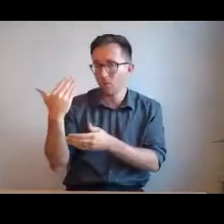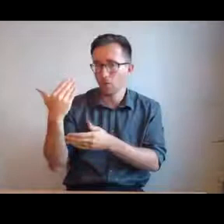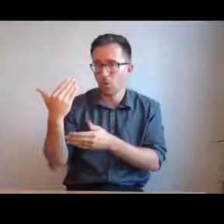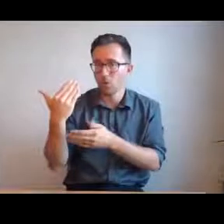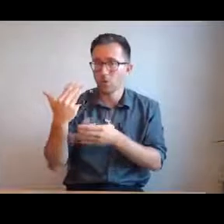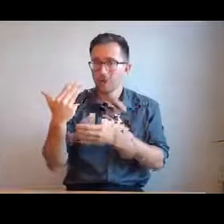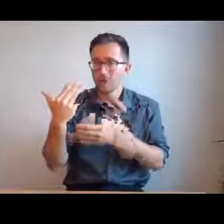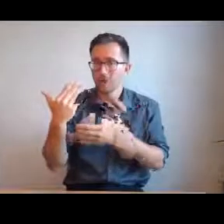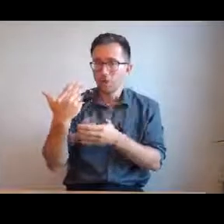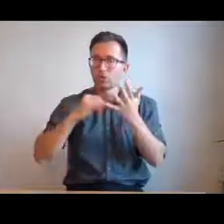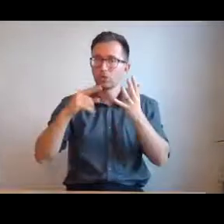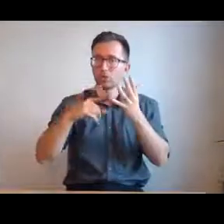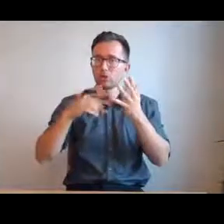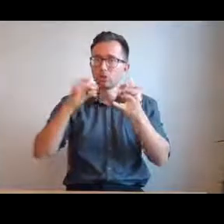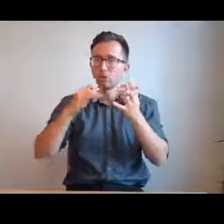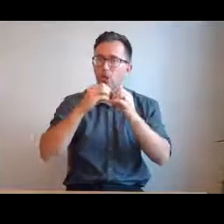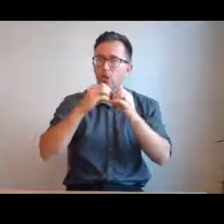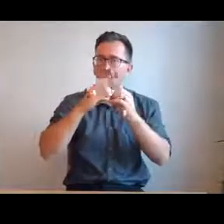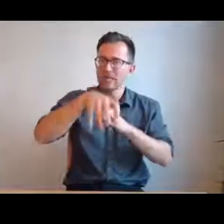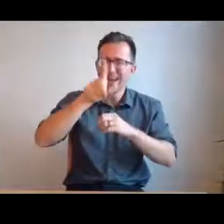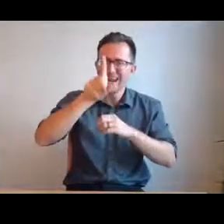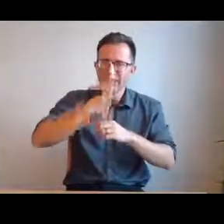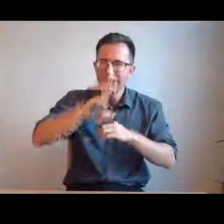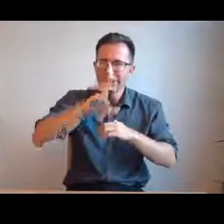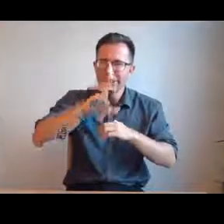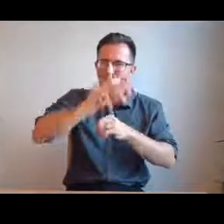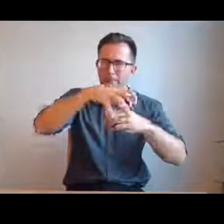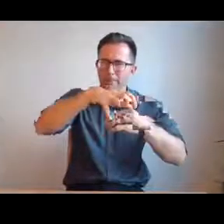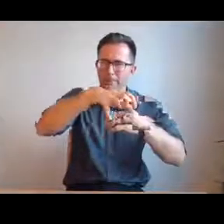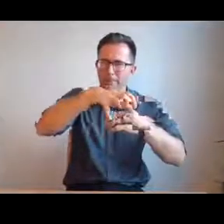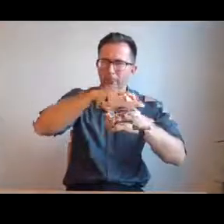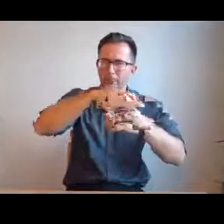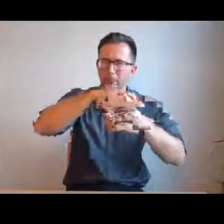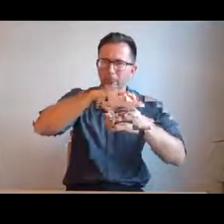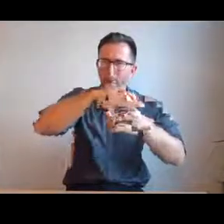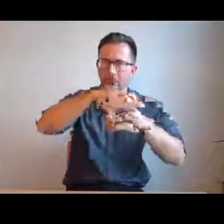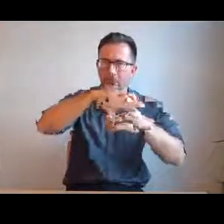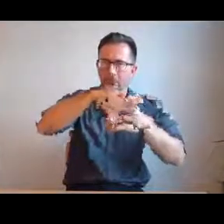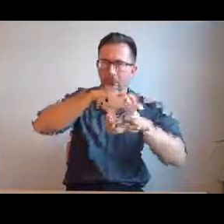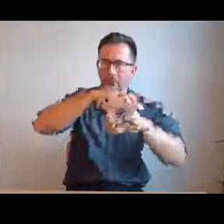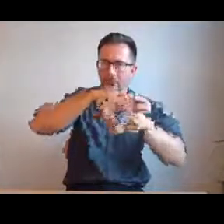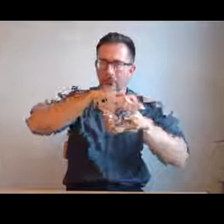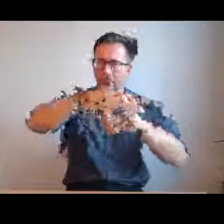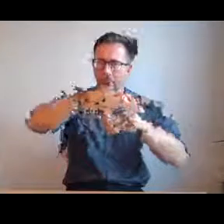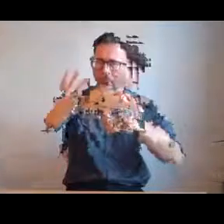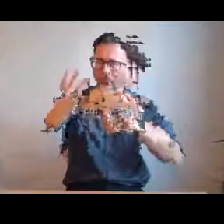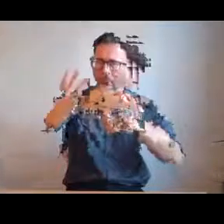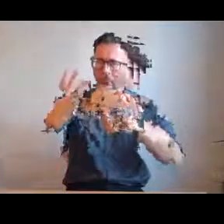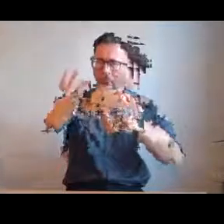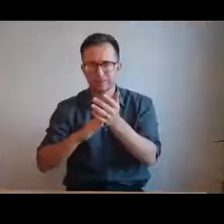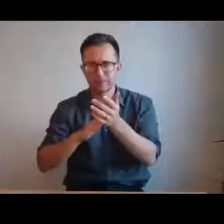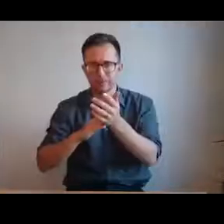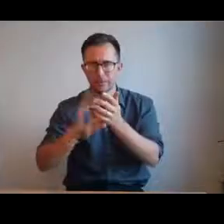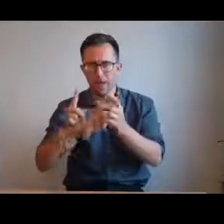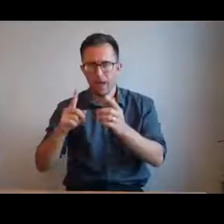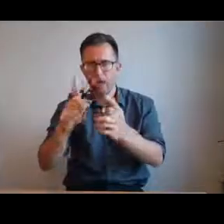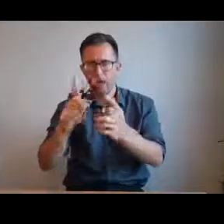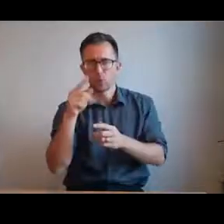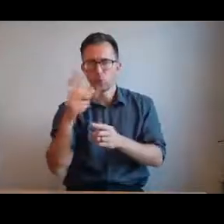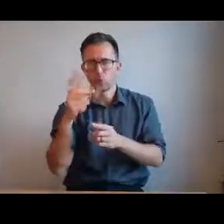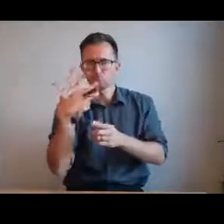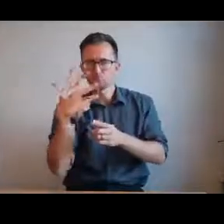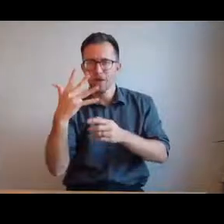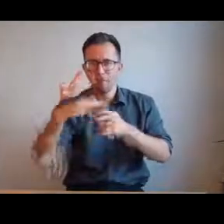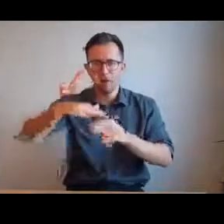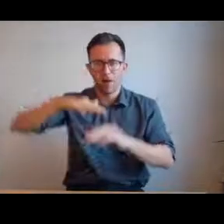substations will be approximately 3 meters wide by 3 meters long and about 2.5 meters in height. The number and location of these substations will be confirmed following